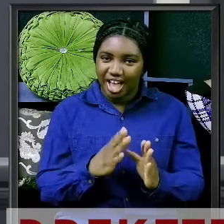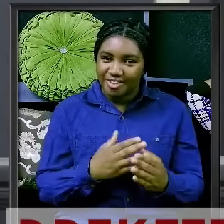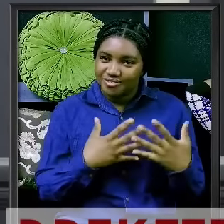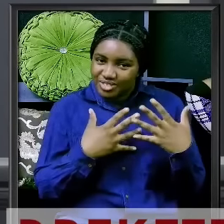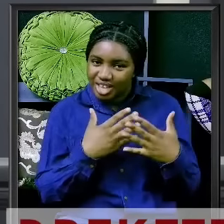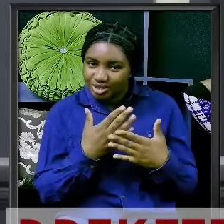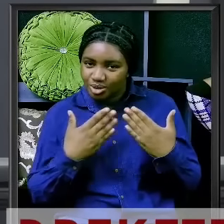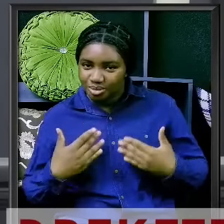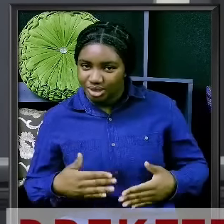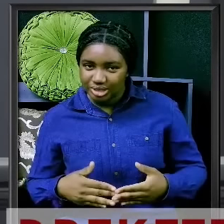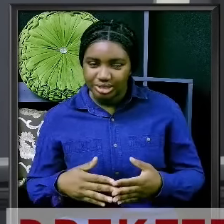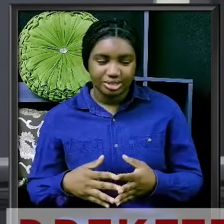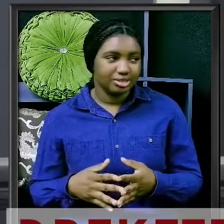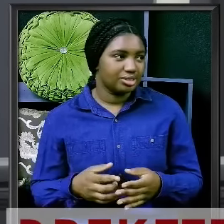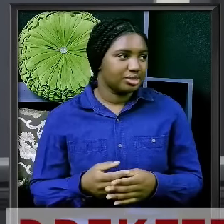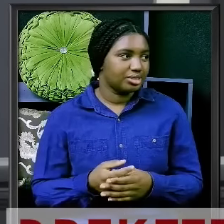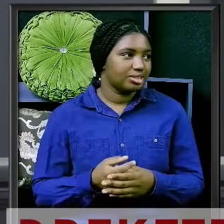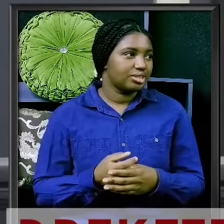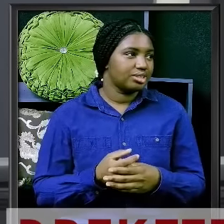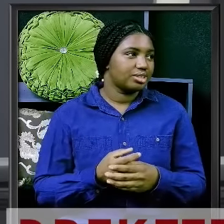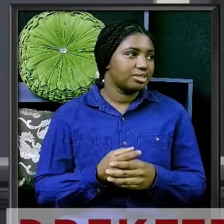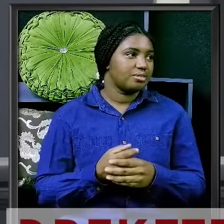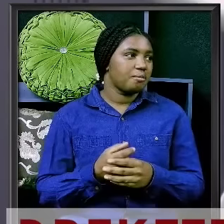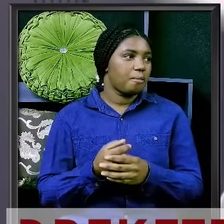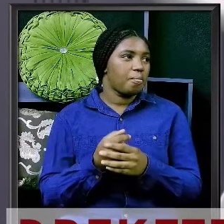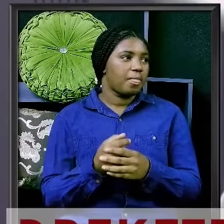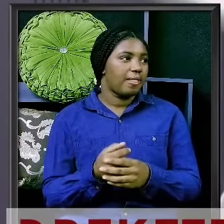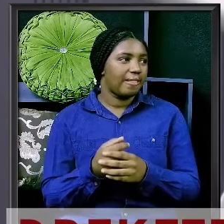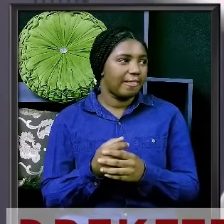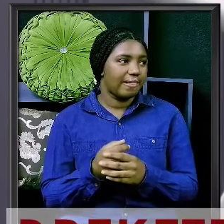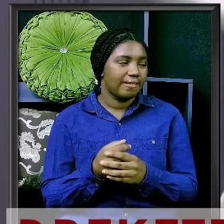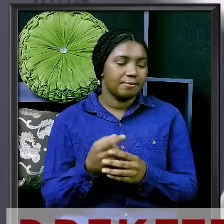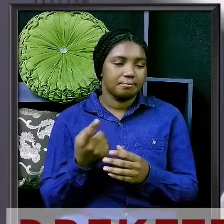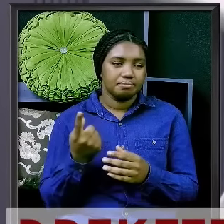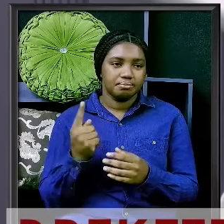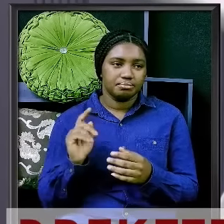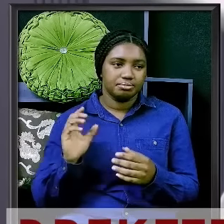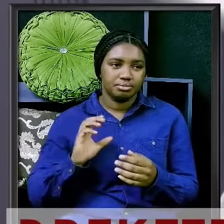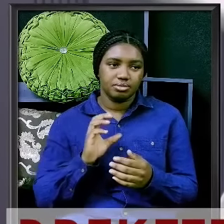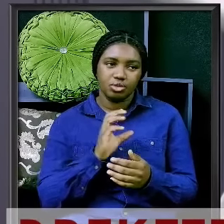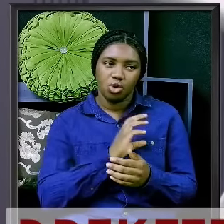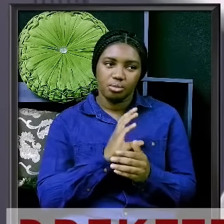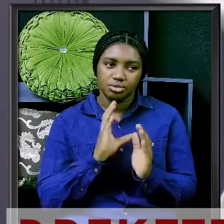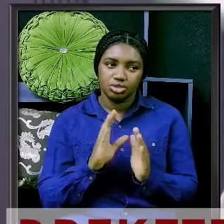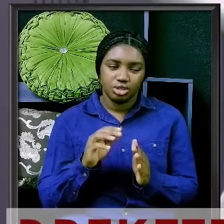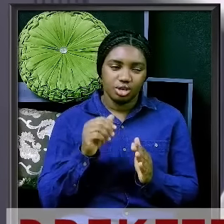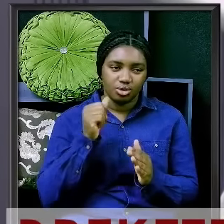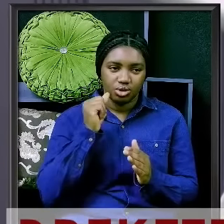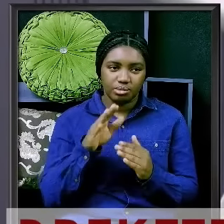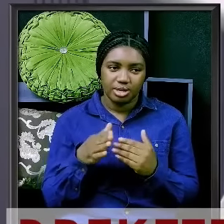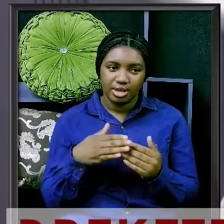Okay. Thank you. Thank you. Okay. The honorable commissioner won't talk. Yes. Okay. Yes,